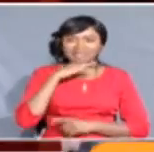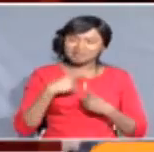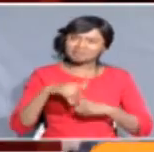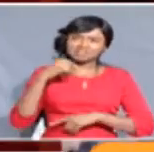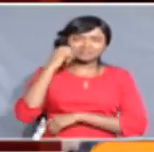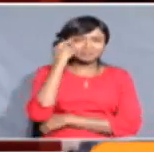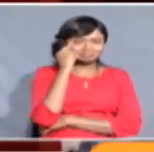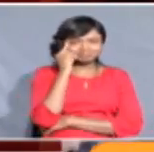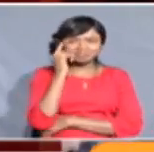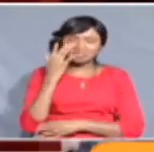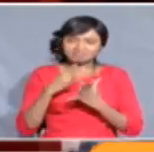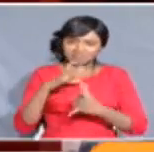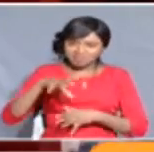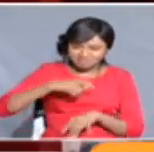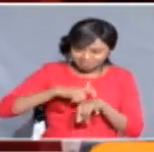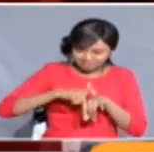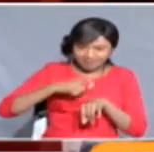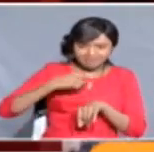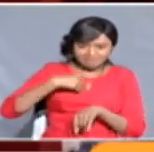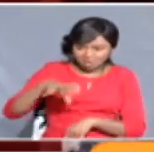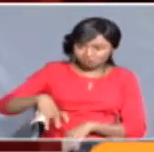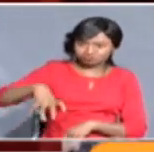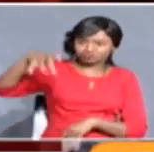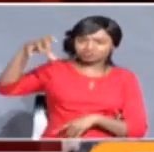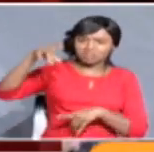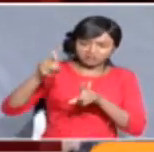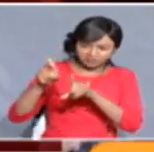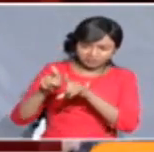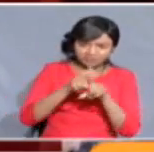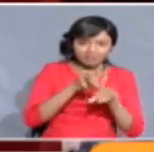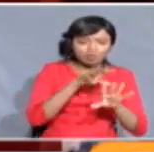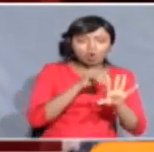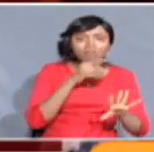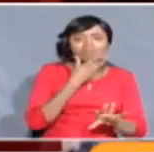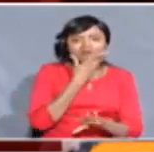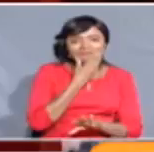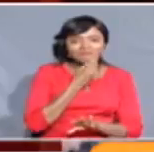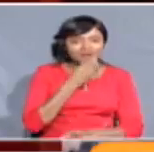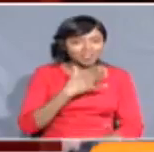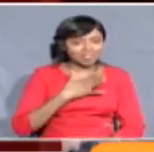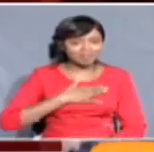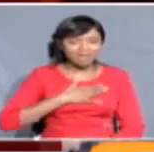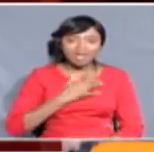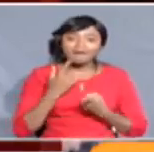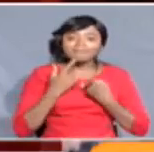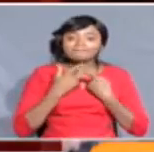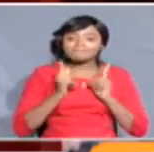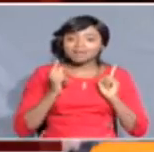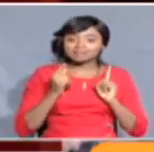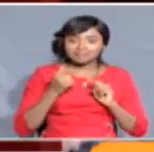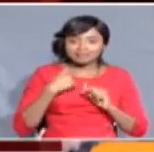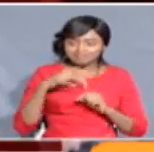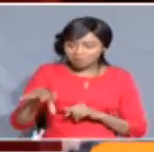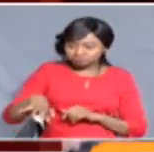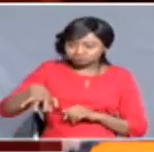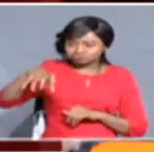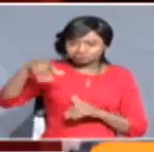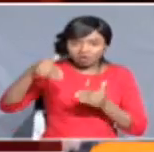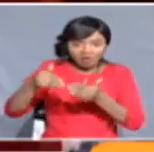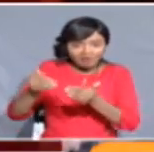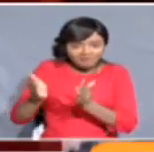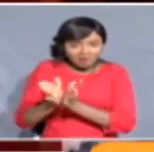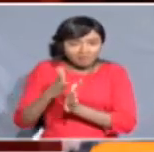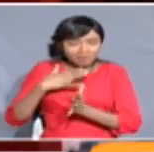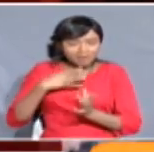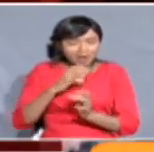Mbita like my dad. But then because I grew up in a very strong Christian family.